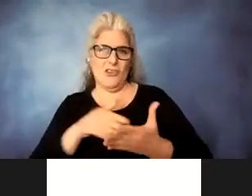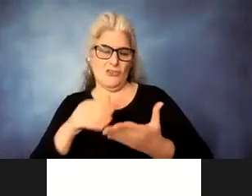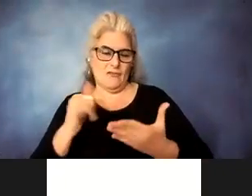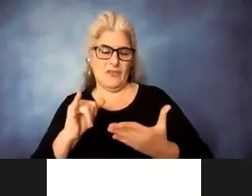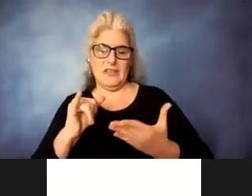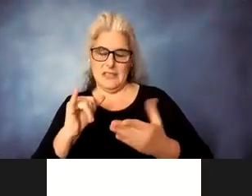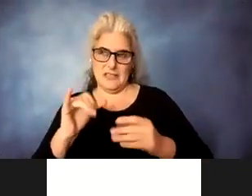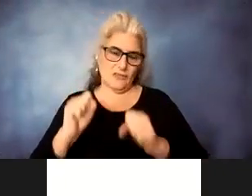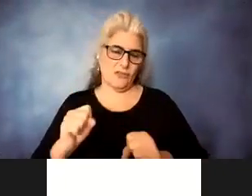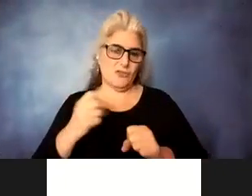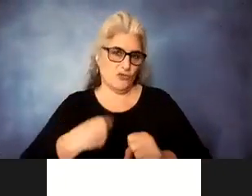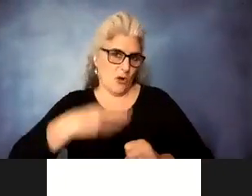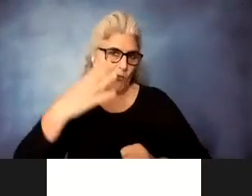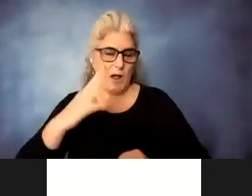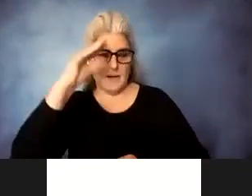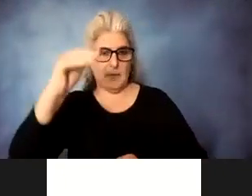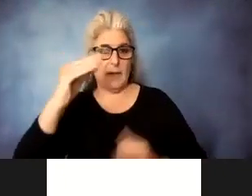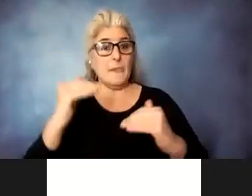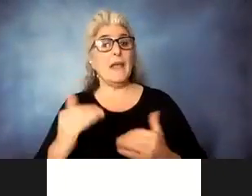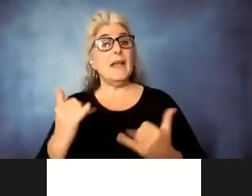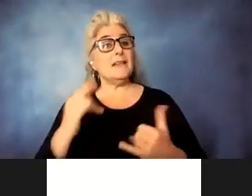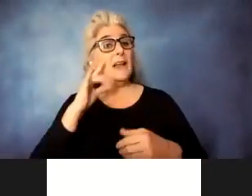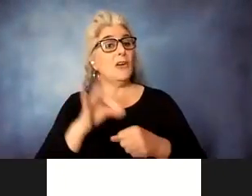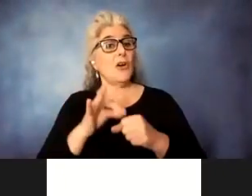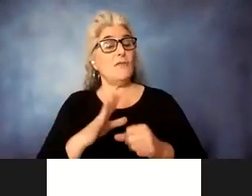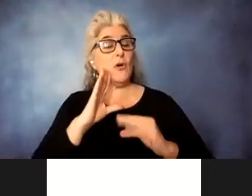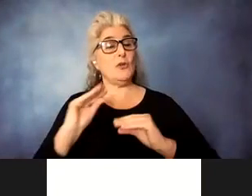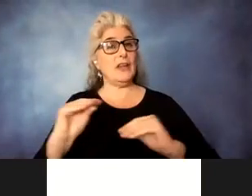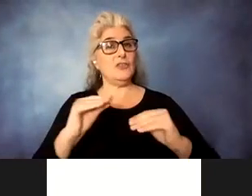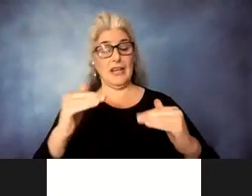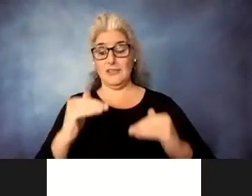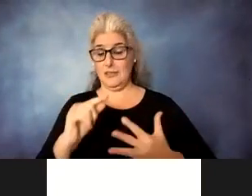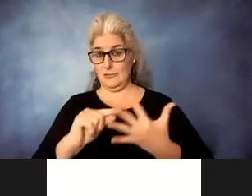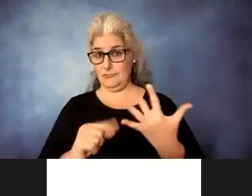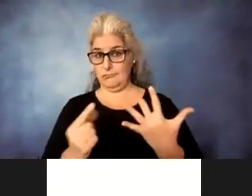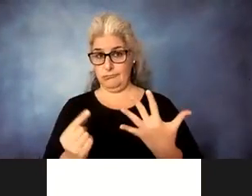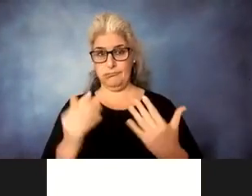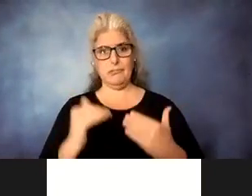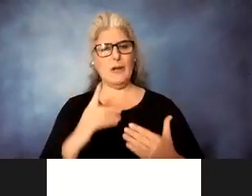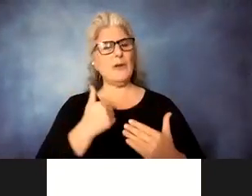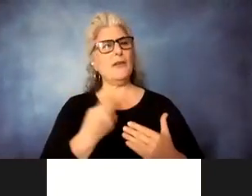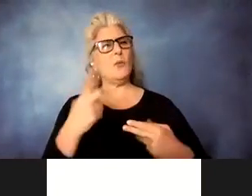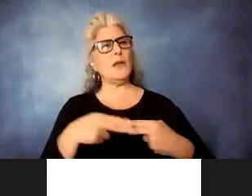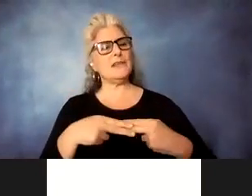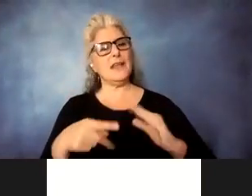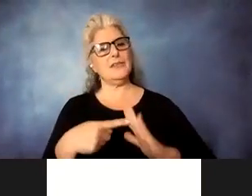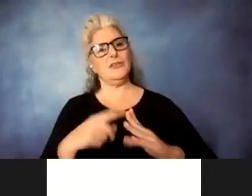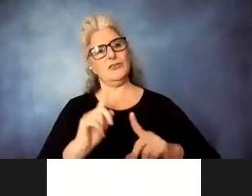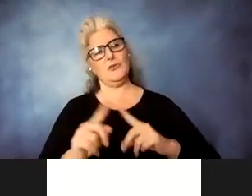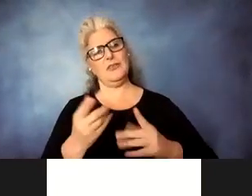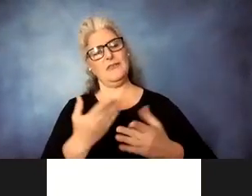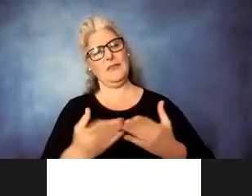Okay, so now for voter education next steps. We have a slide here that just describes the key takeaways for all of you folks on this